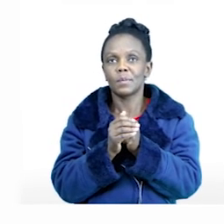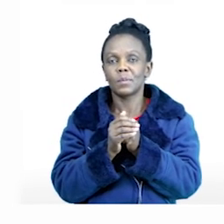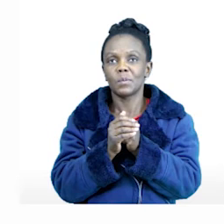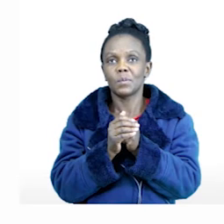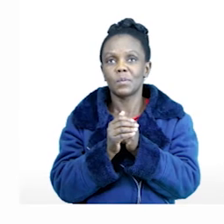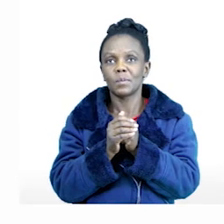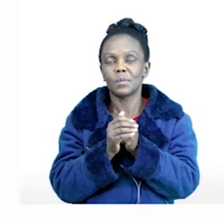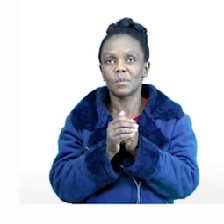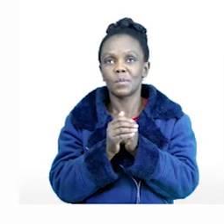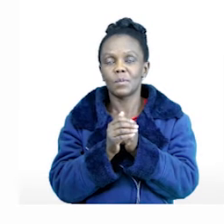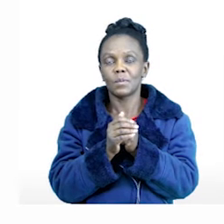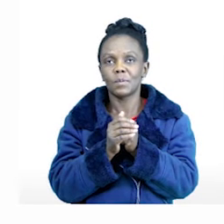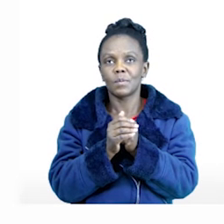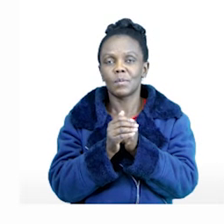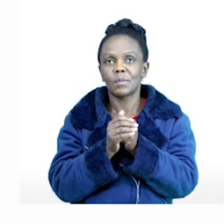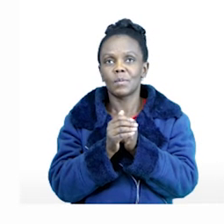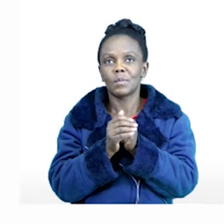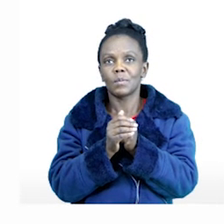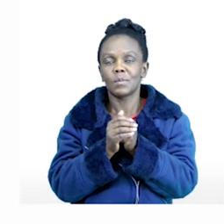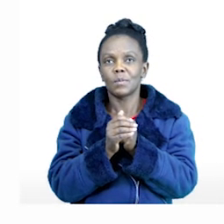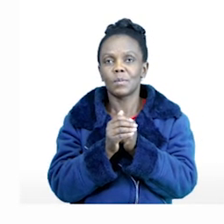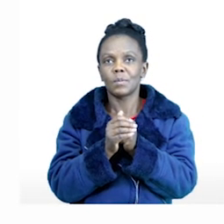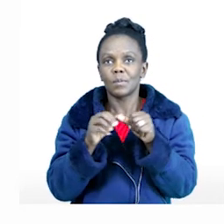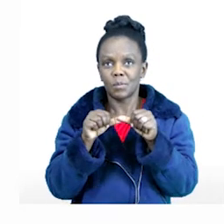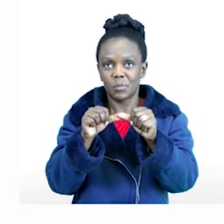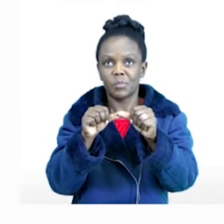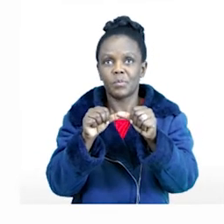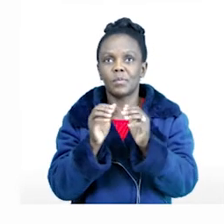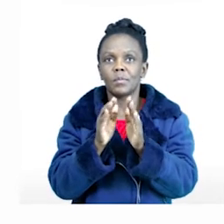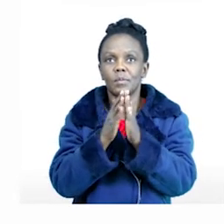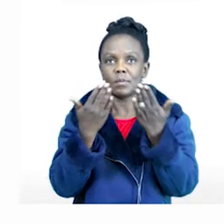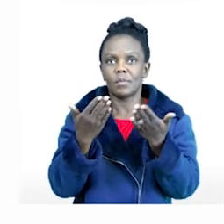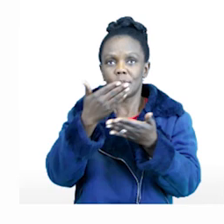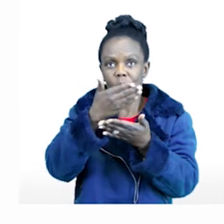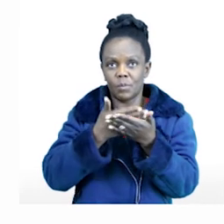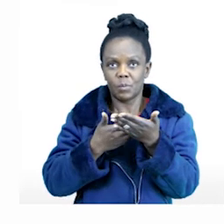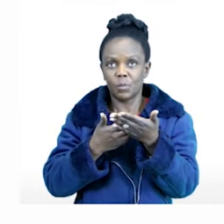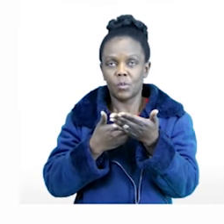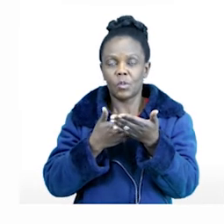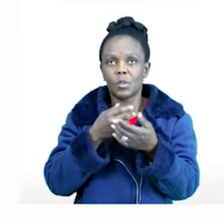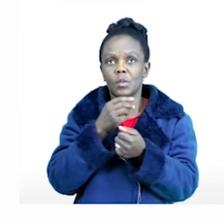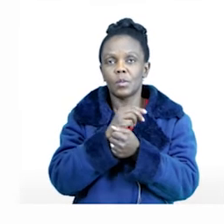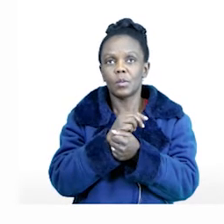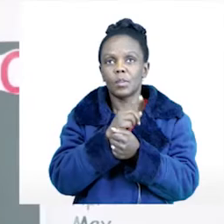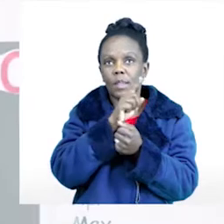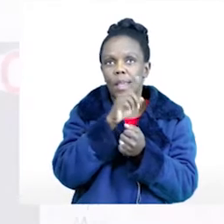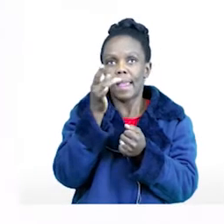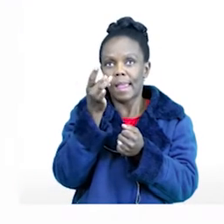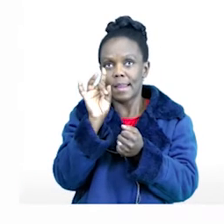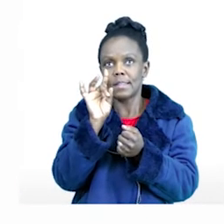how many you have left. Let's move on to the next exercise on page 18.